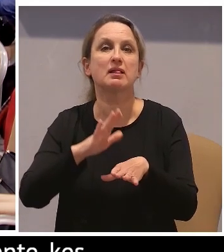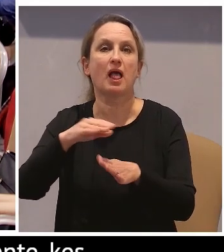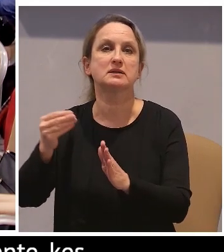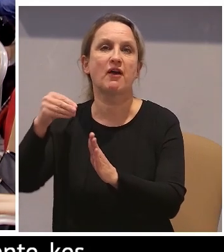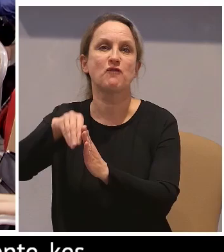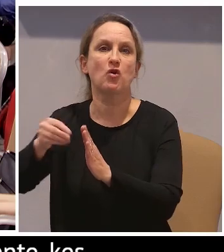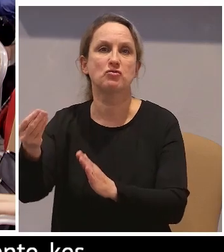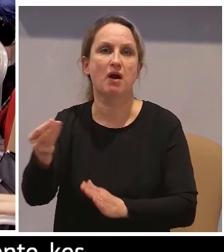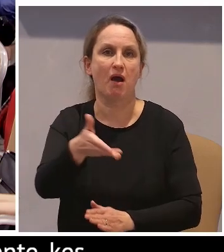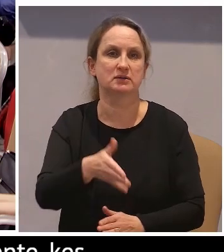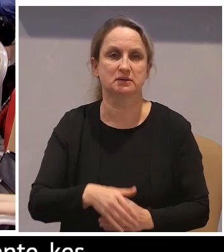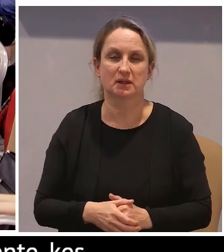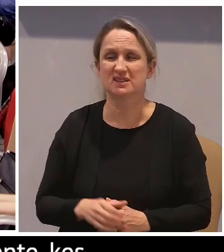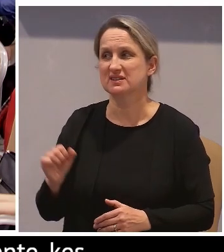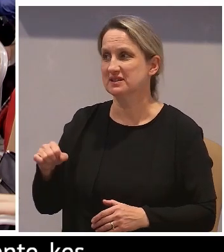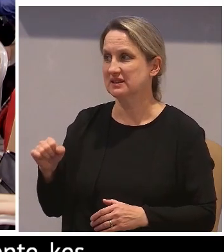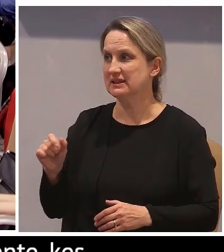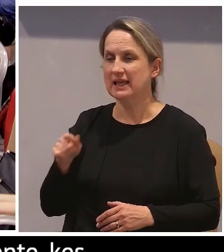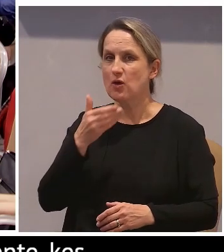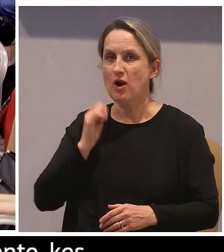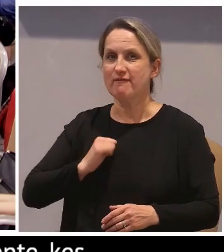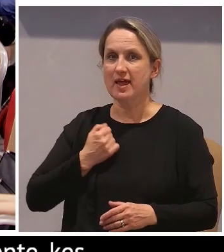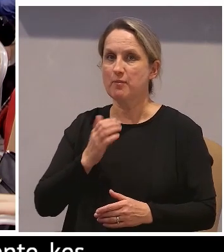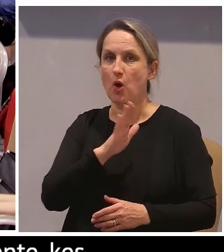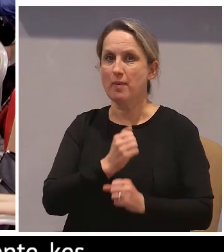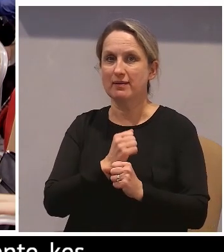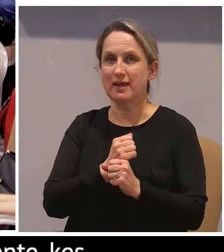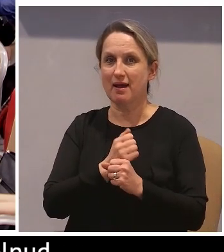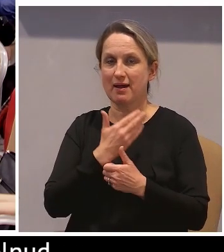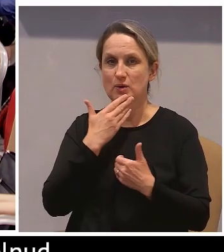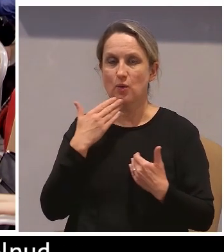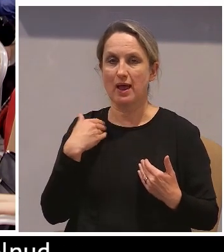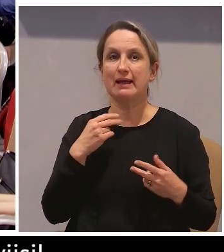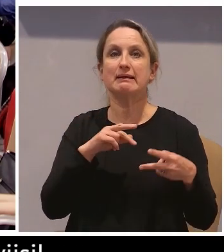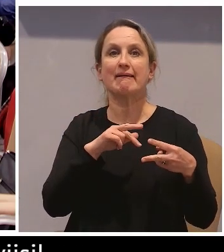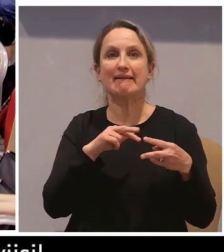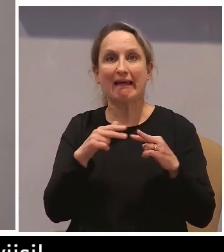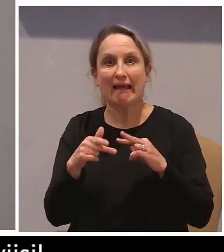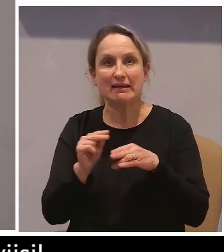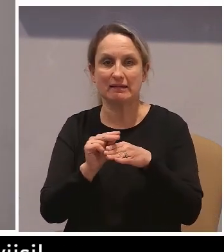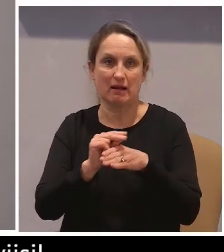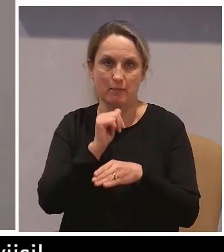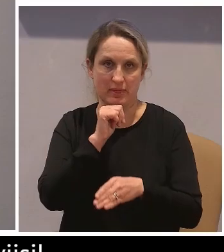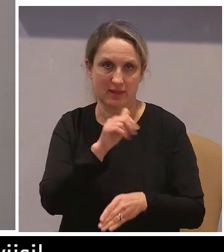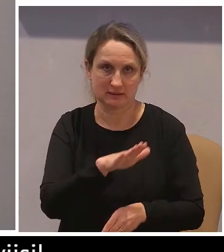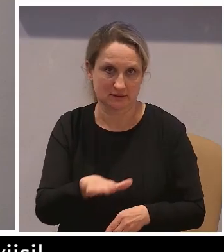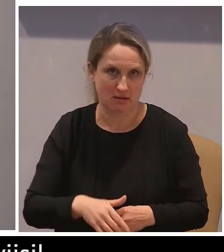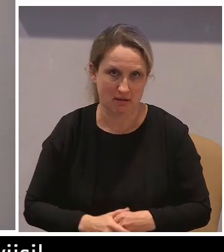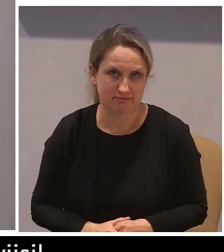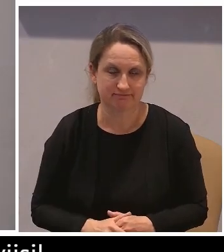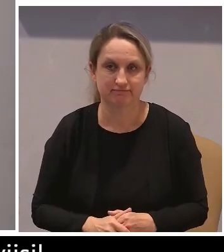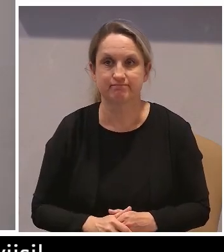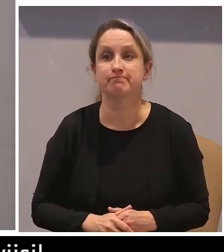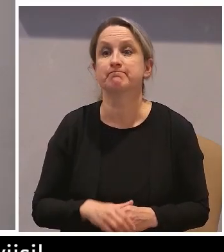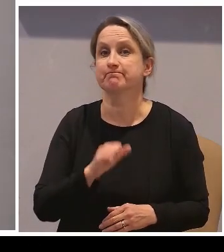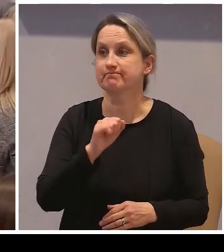And in Estonia, 5 patients were able to access compassionate use, and the 6th one was treated with